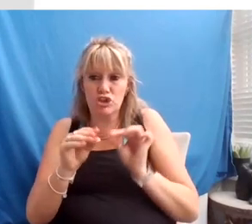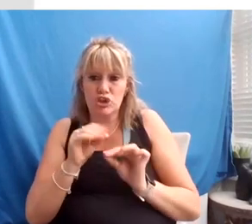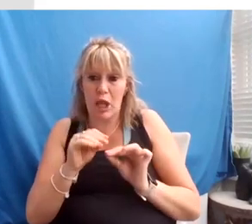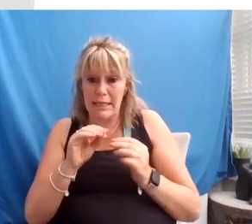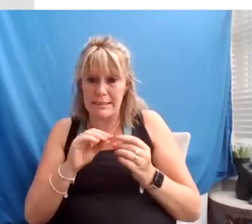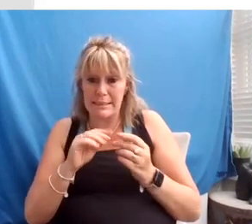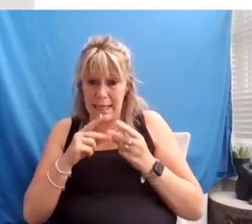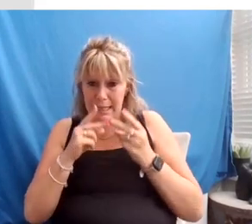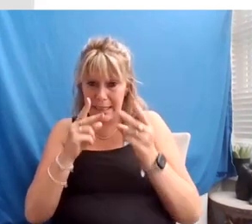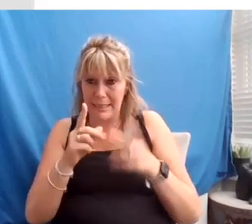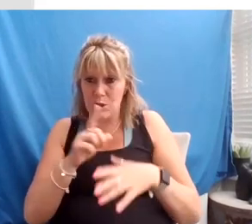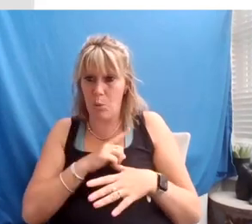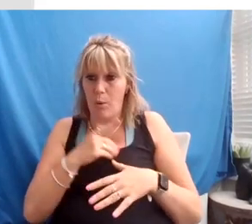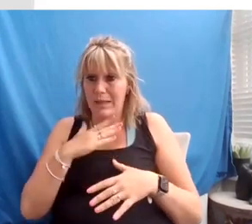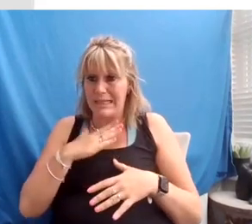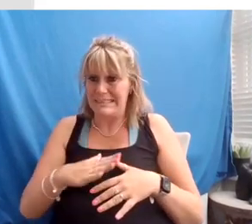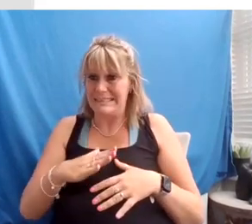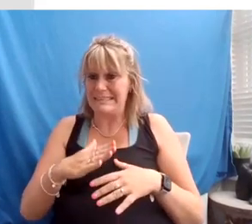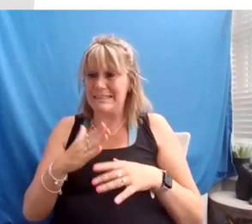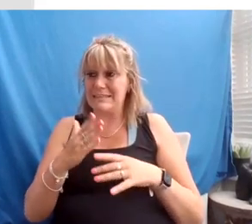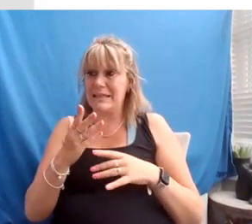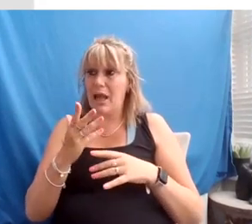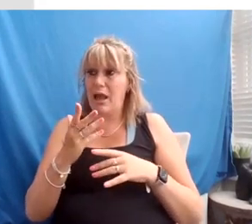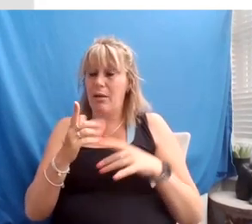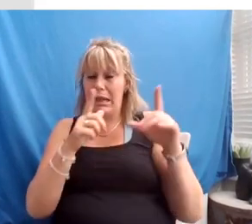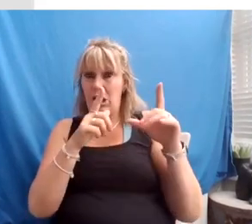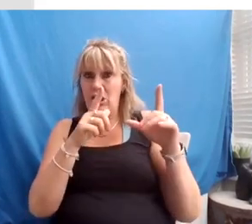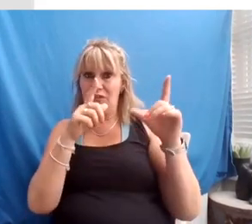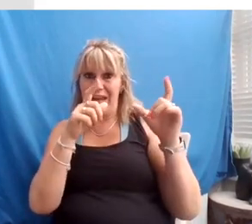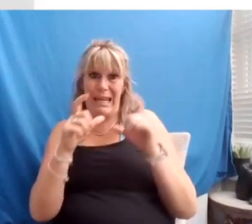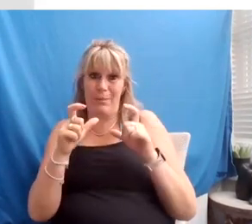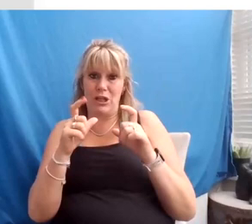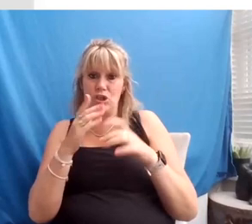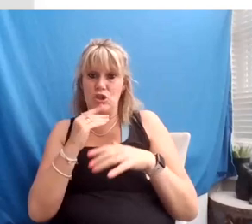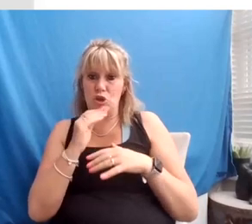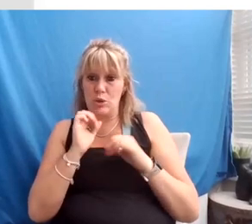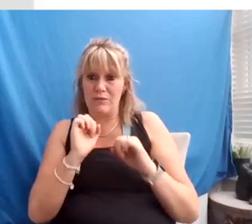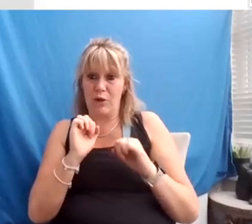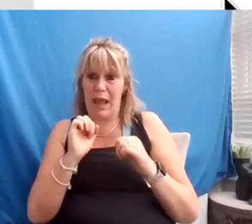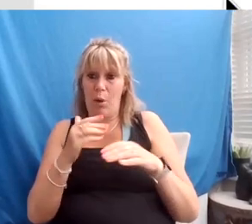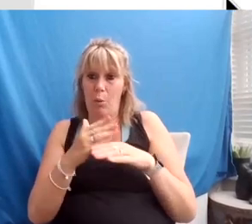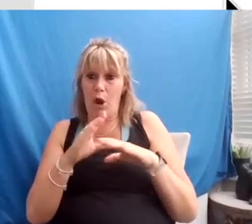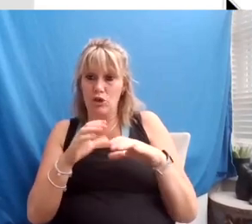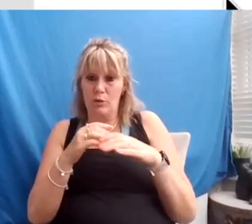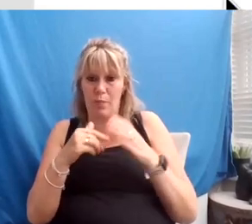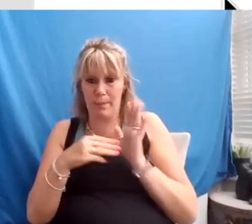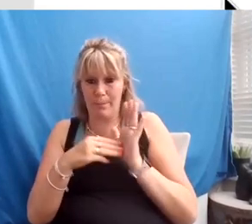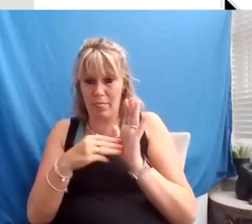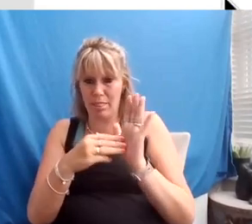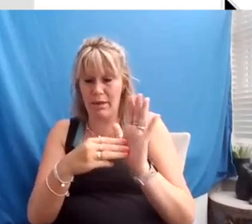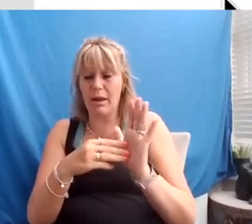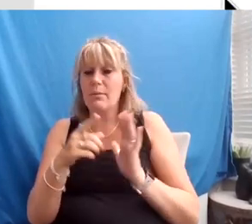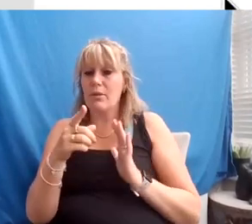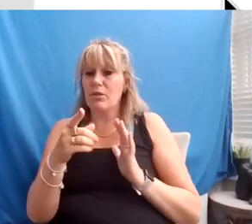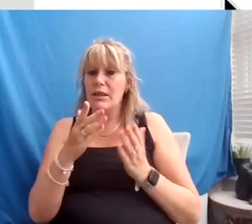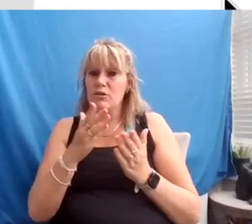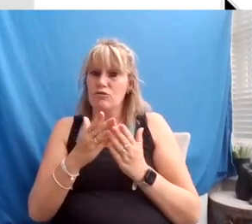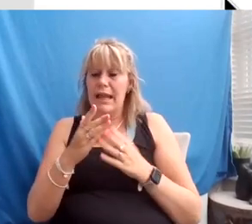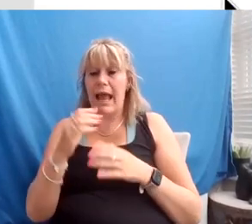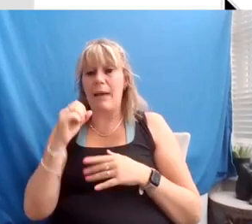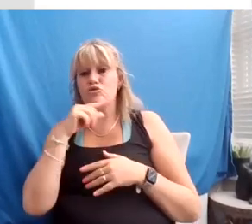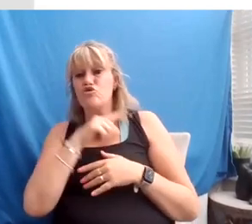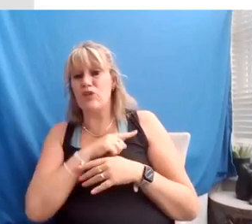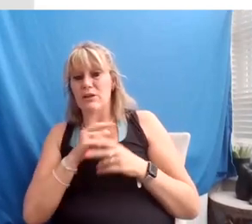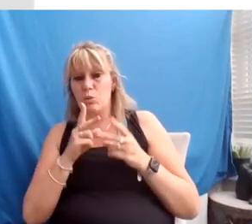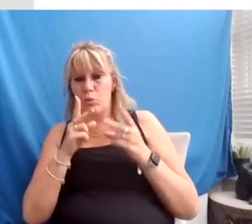image to advertise our workshop for Newham Heritage Month. But in a sort of very, very abstract way,